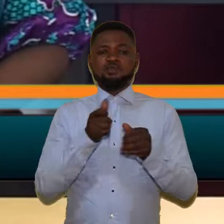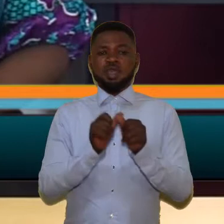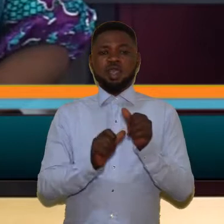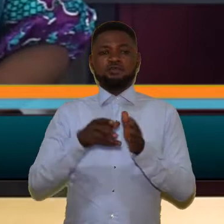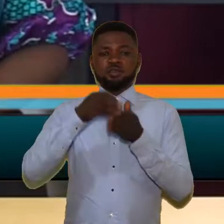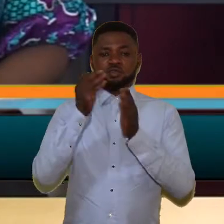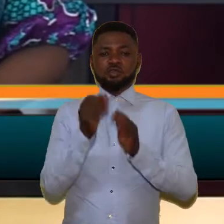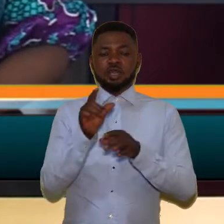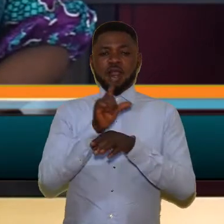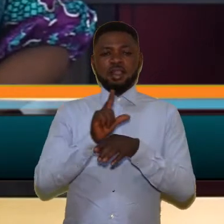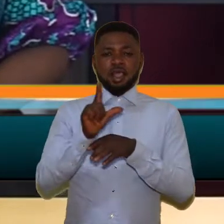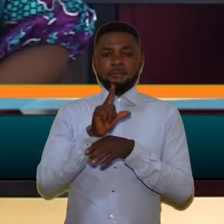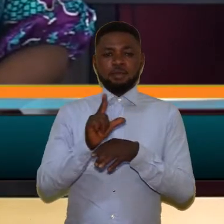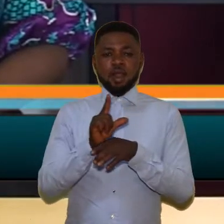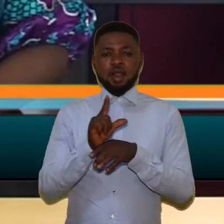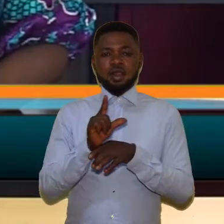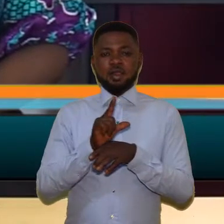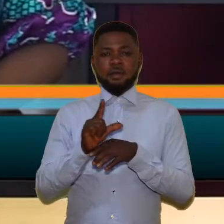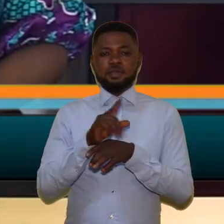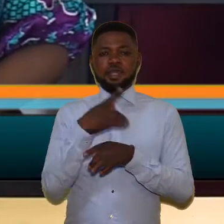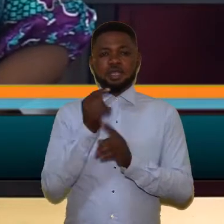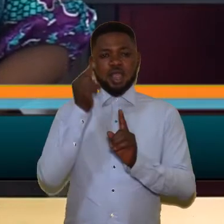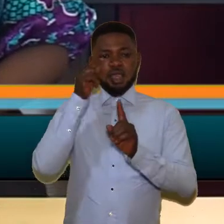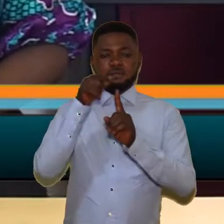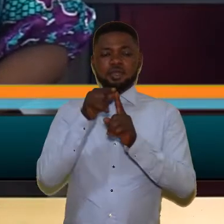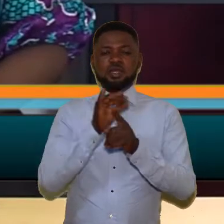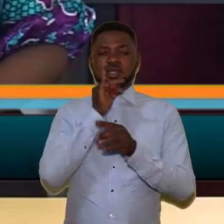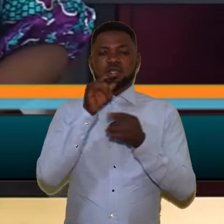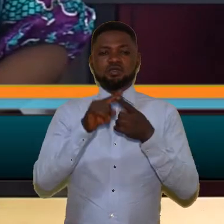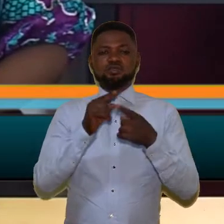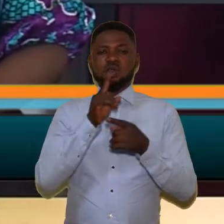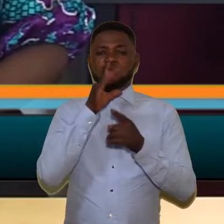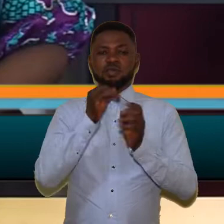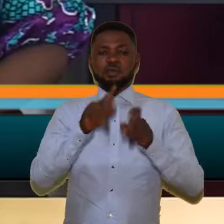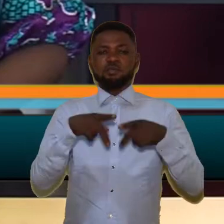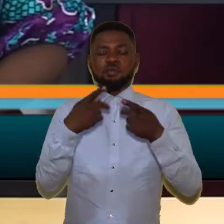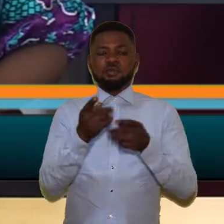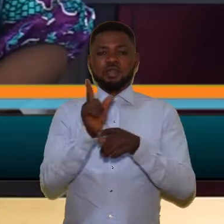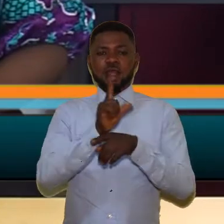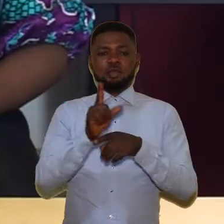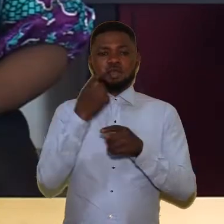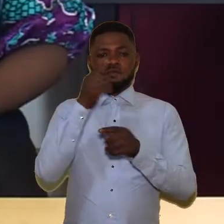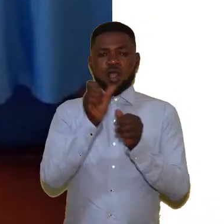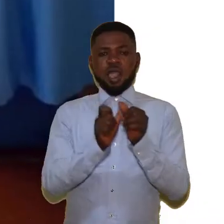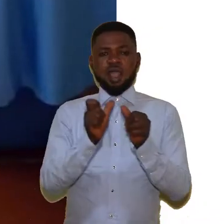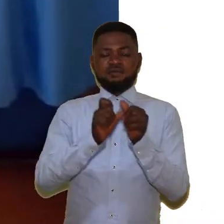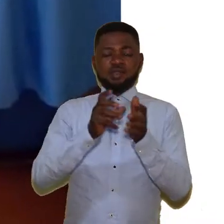a laboratory, GESA. So the aim is to actually provide a laboratory for every